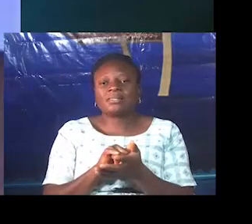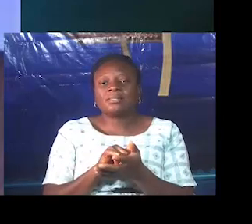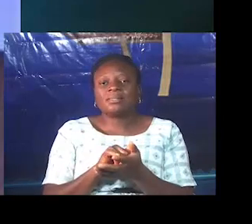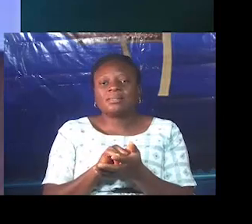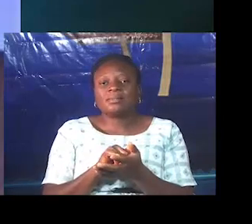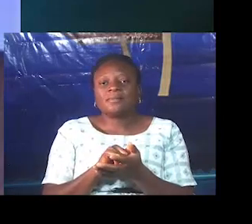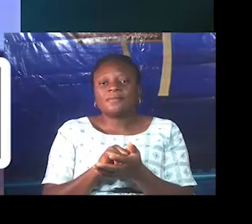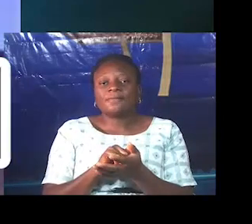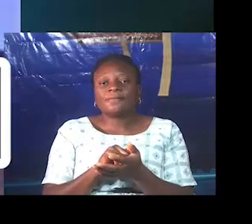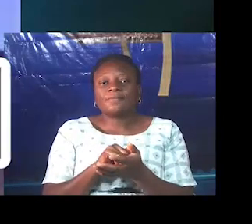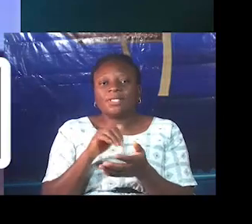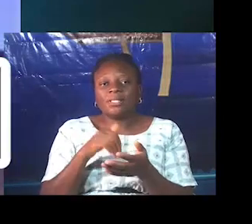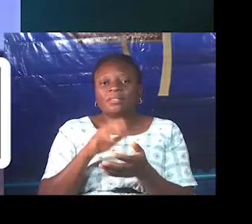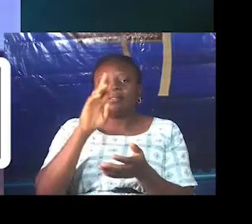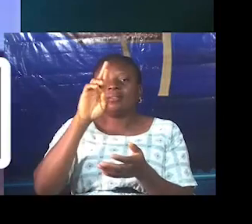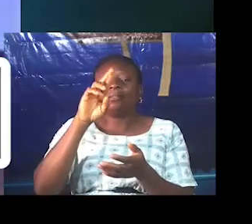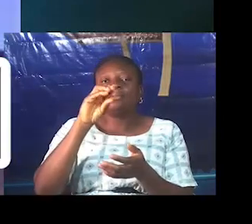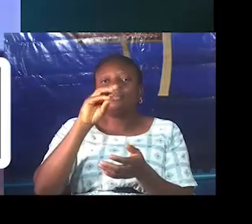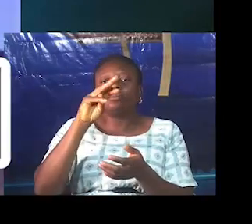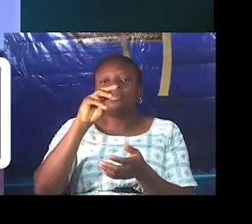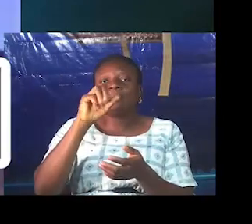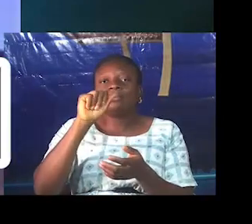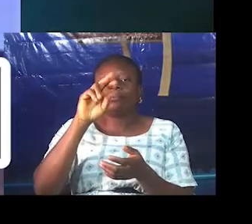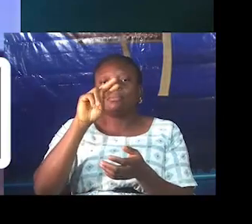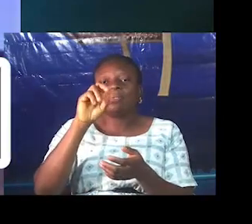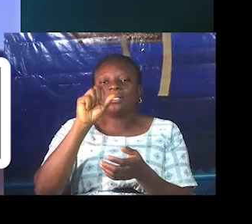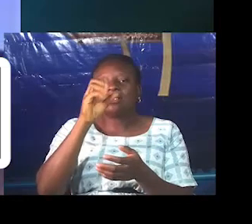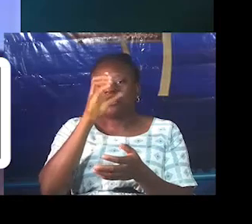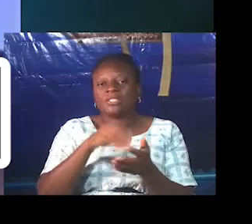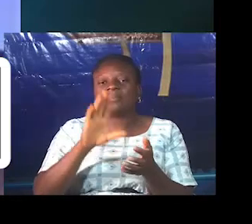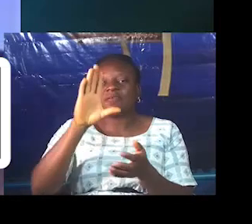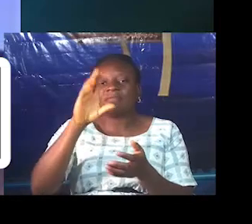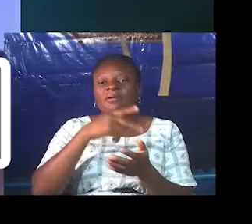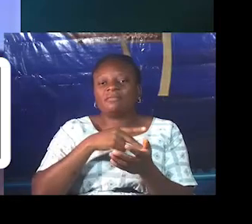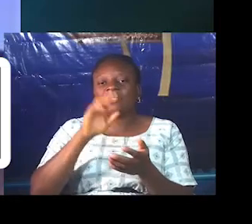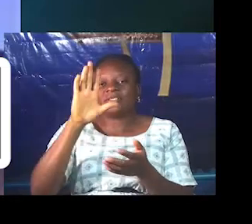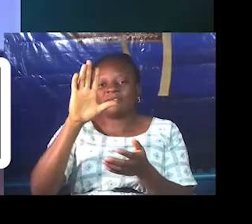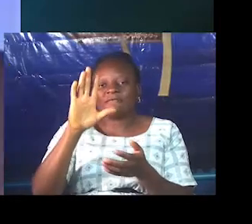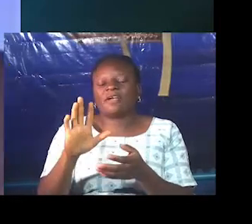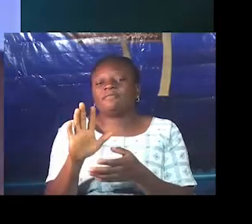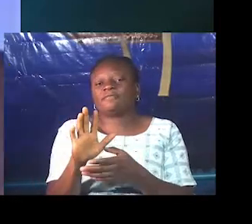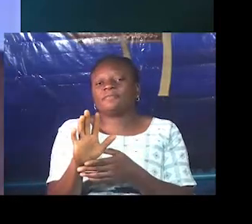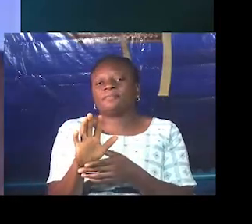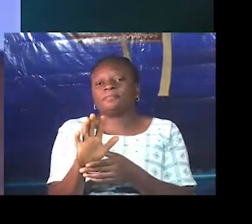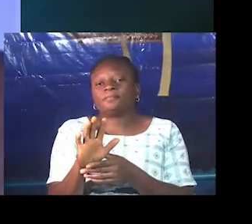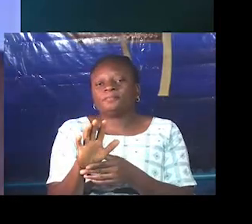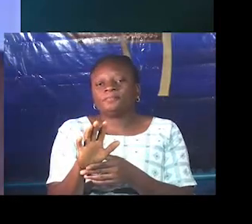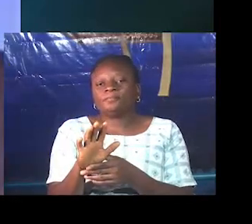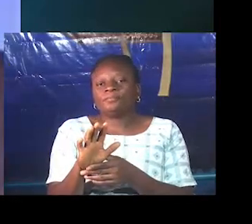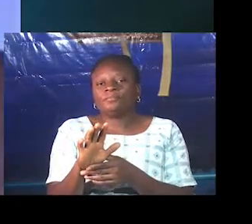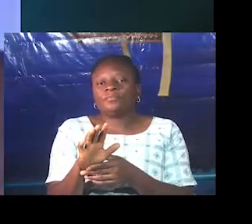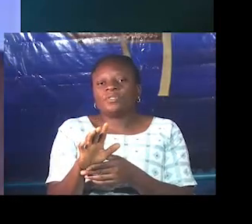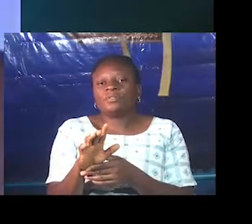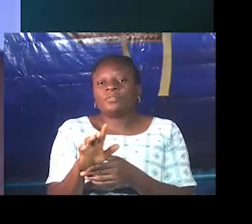5. And hope maketh not ashamed, because the love of God is shed abroad in our hearts by the Holy